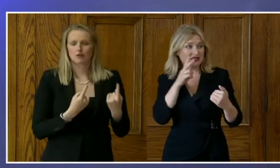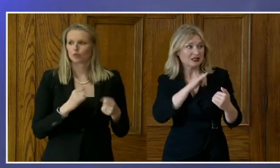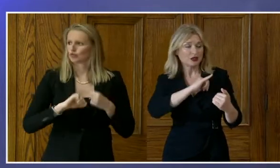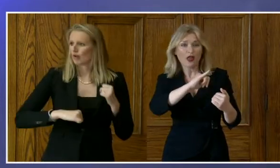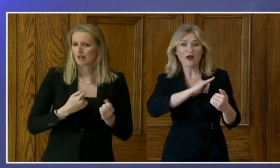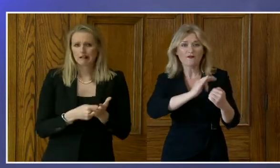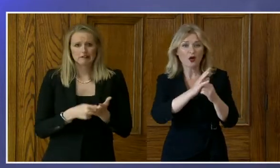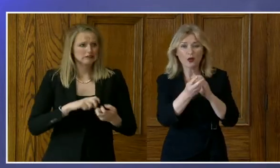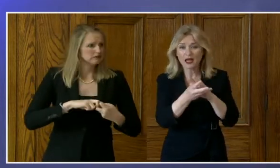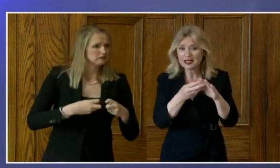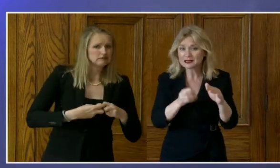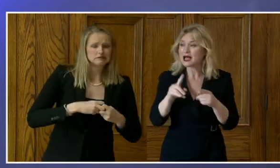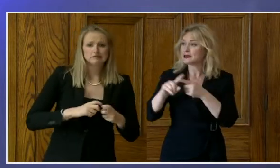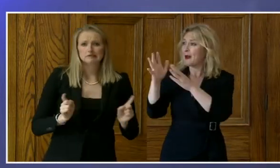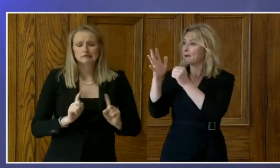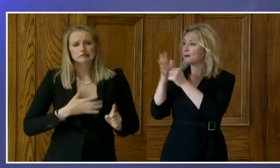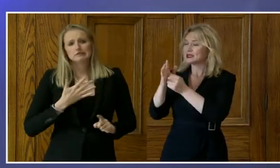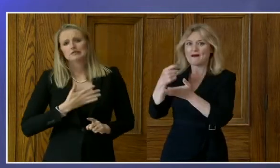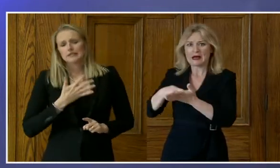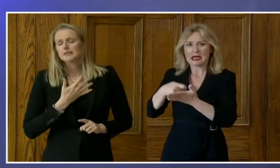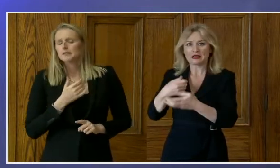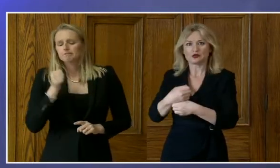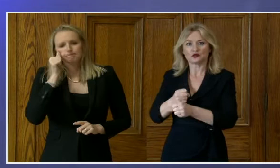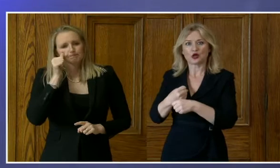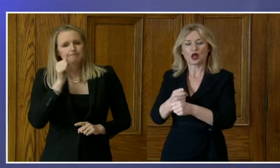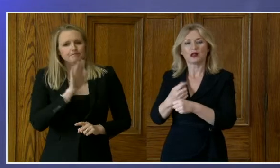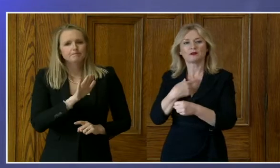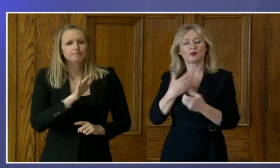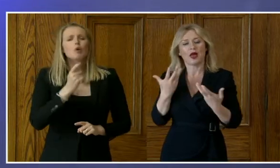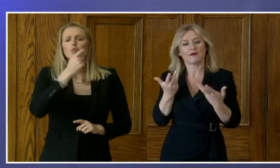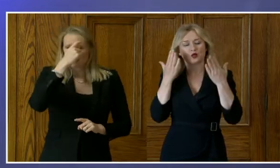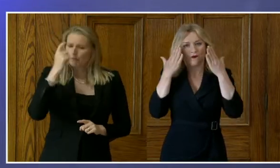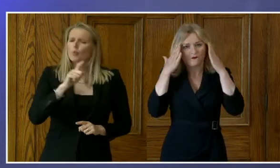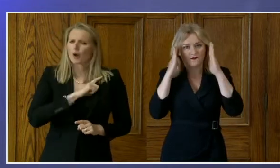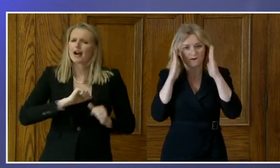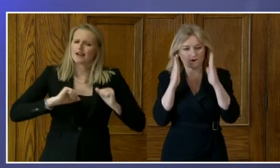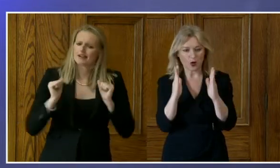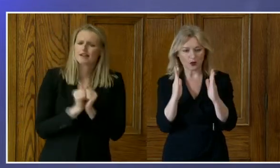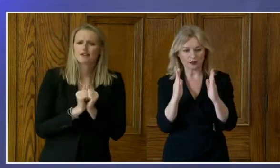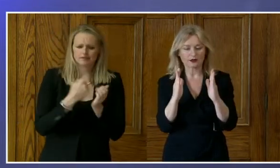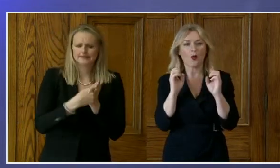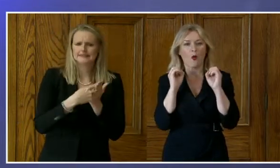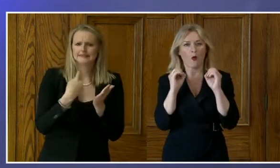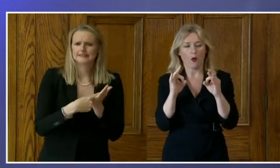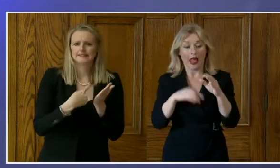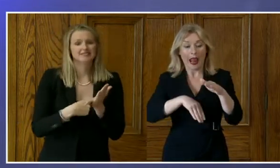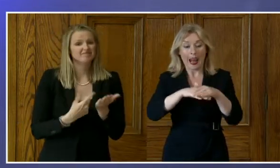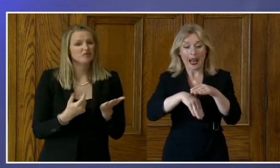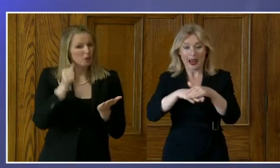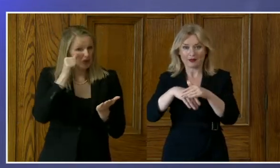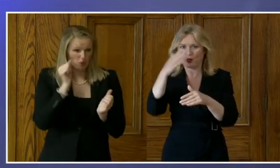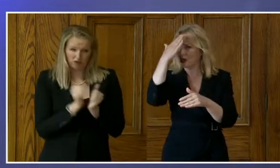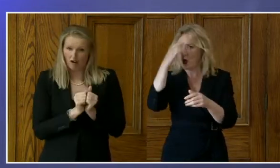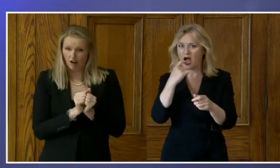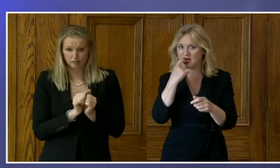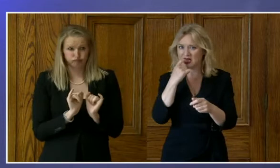financially. But I mean, I suppose it's to refocus around why these regulations were brought in, and we recognise that they're draconian, but